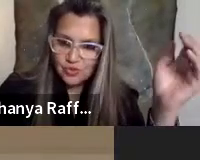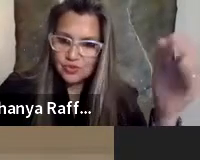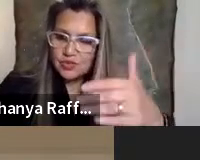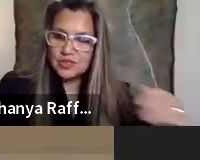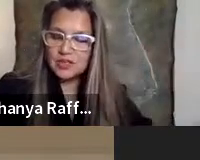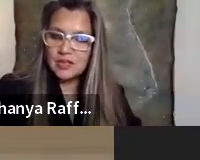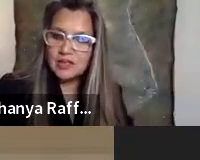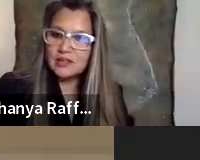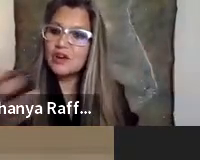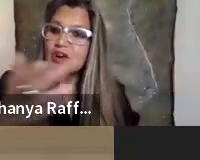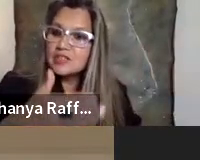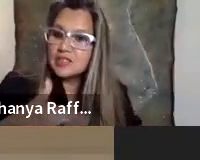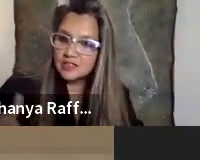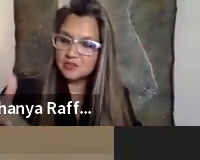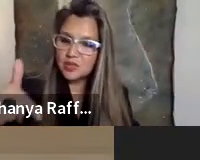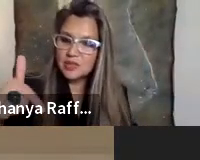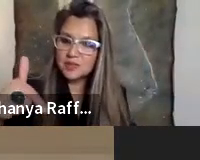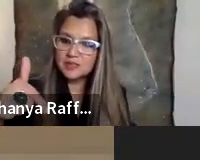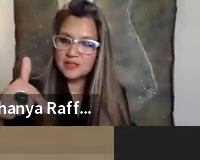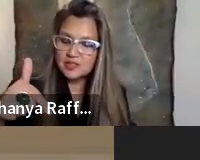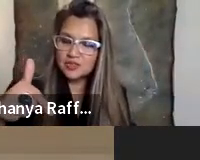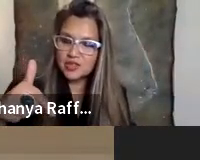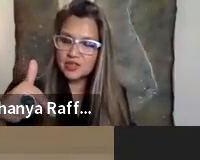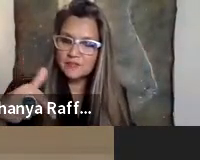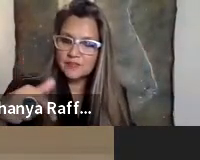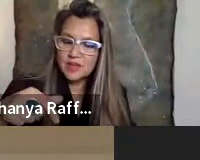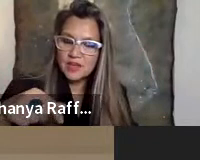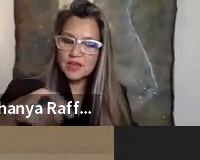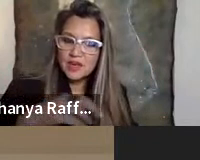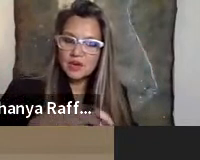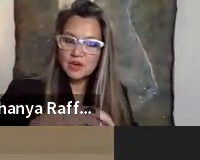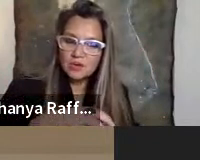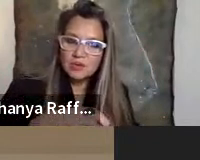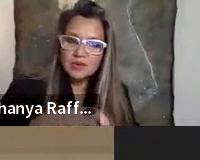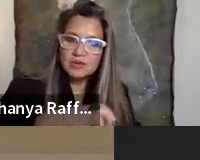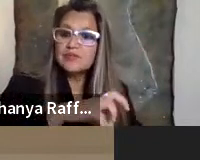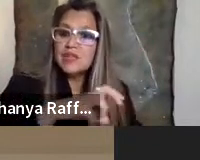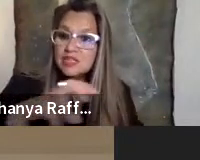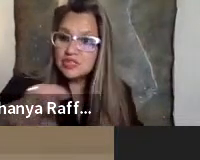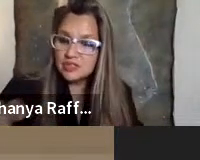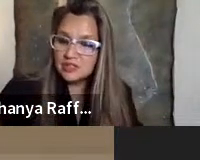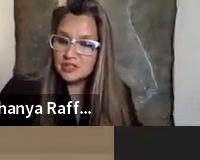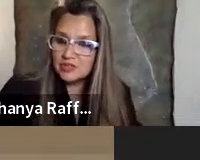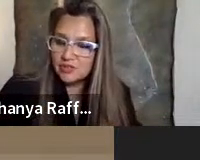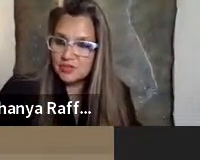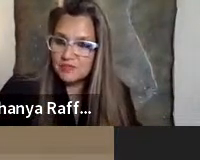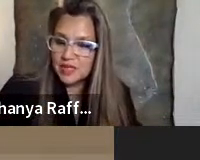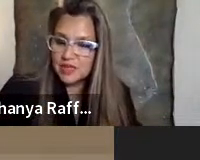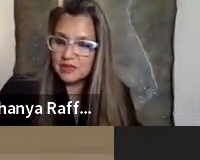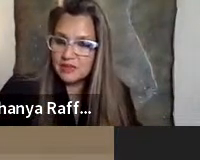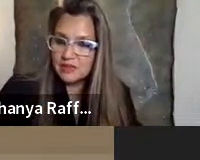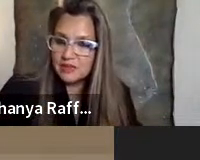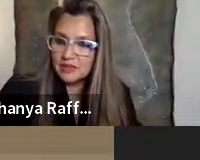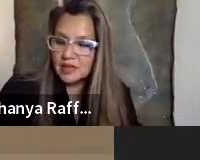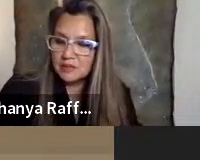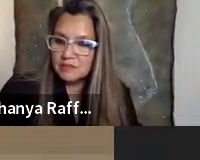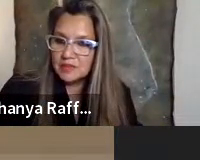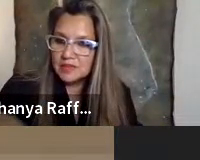we showed, in the context of what MPLUS is doing, how the region is also